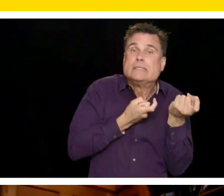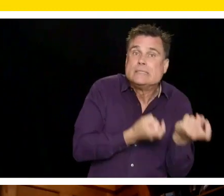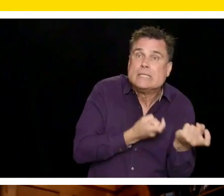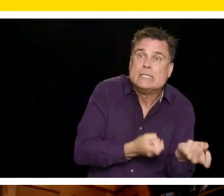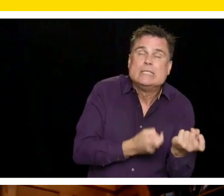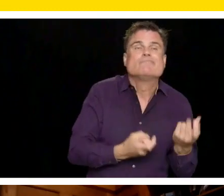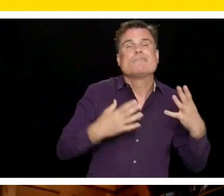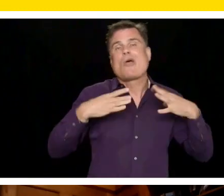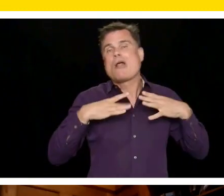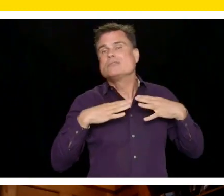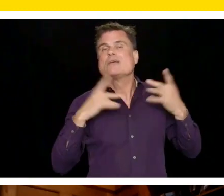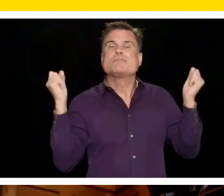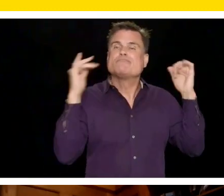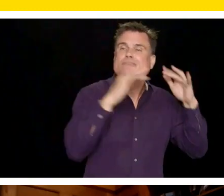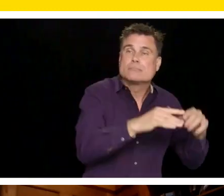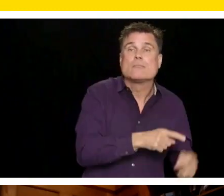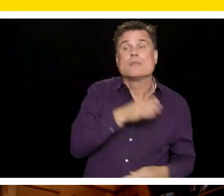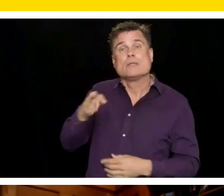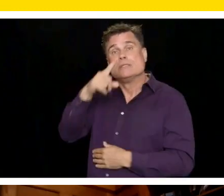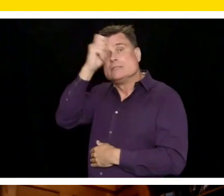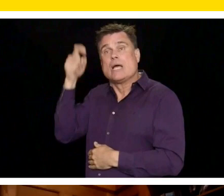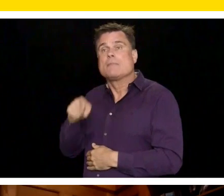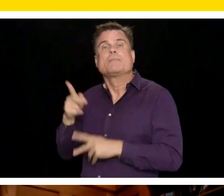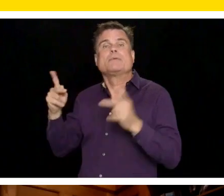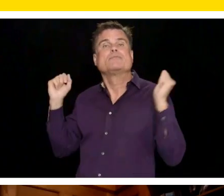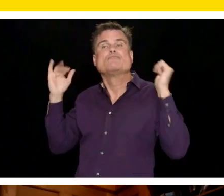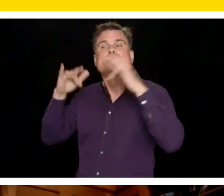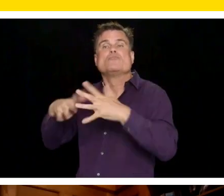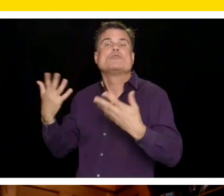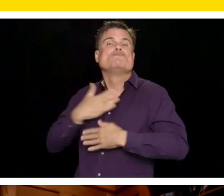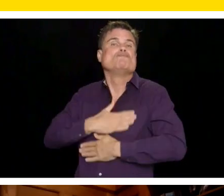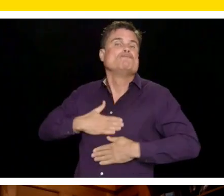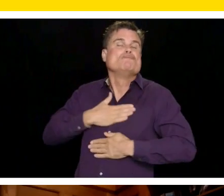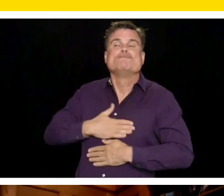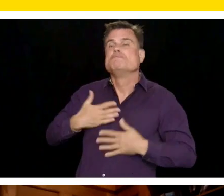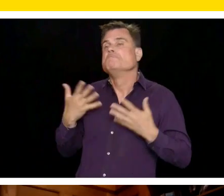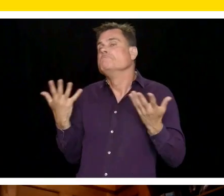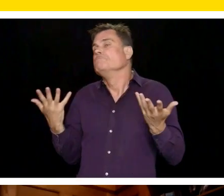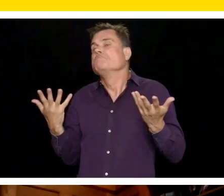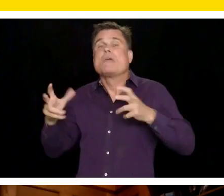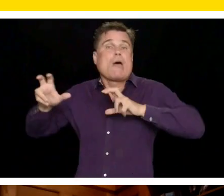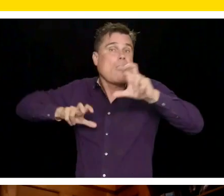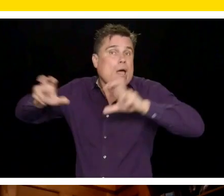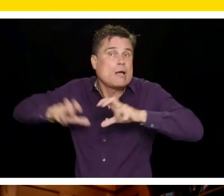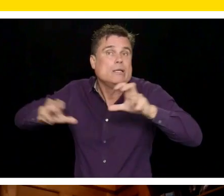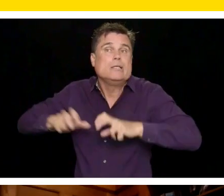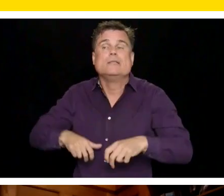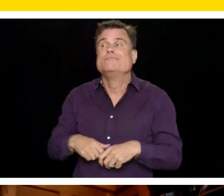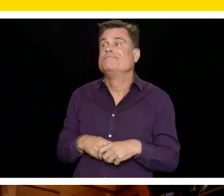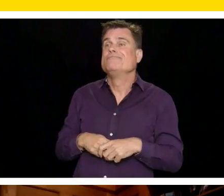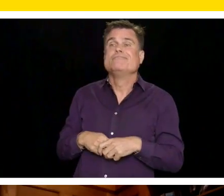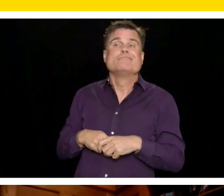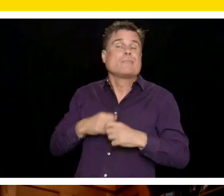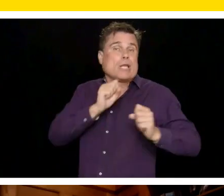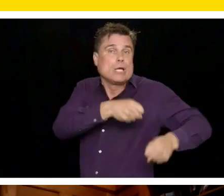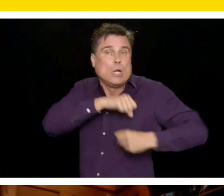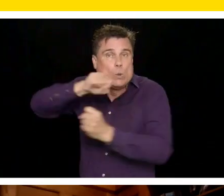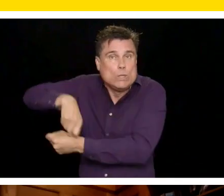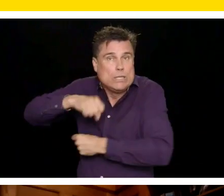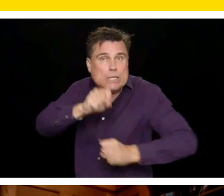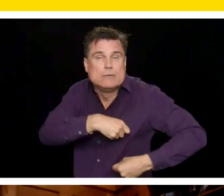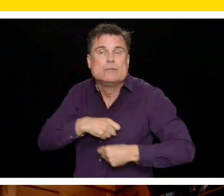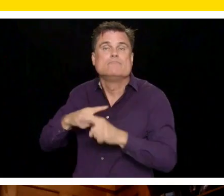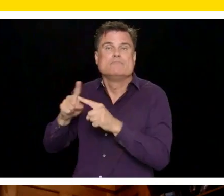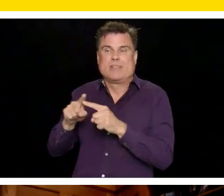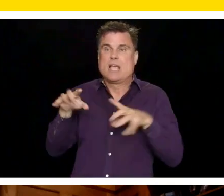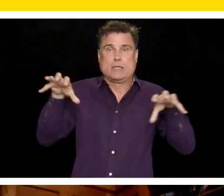not traveling nearly as much as they used to. One of the things we're doing for this season, though, I want to highlight it before I get to some of